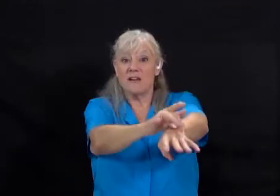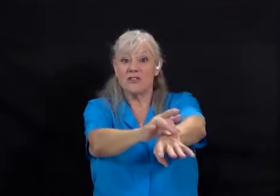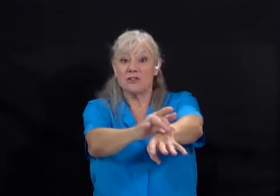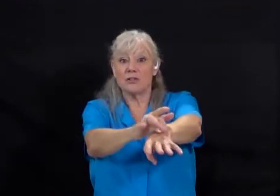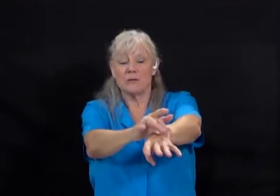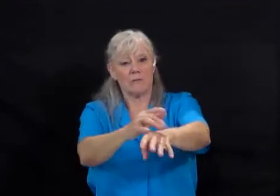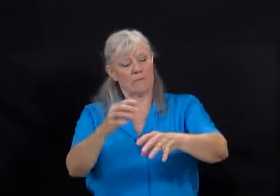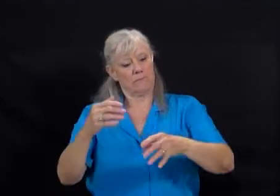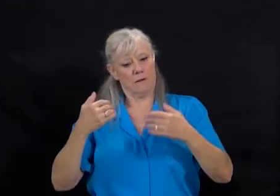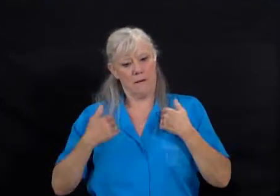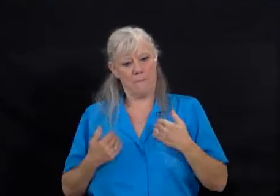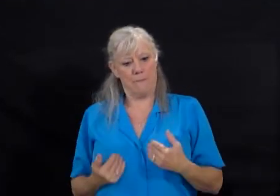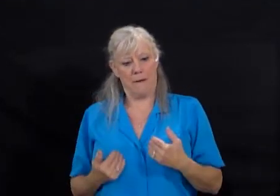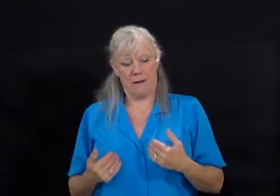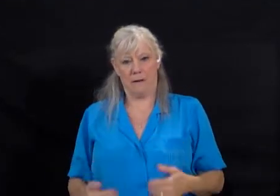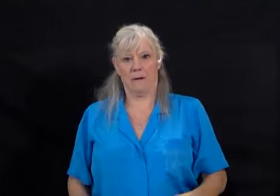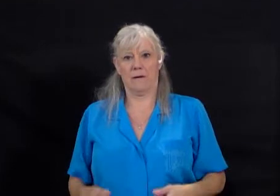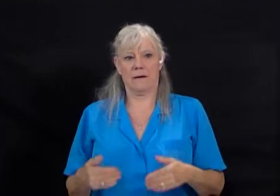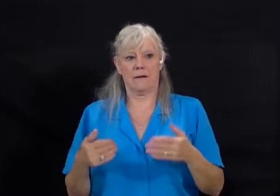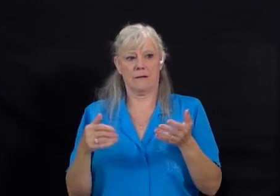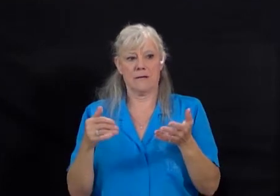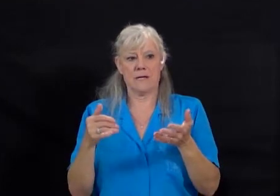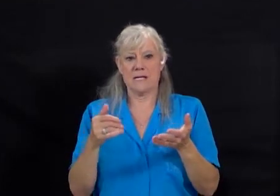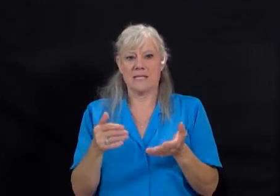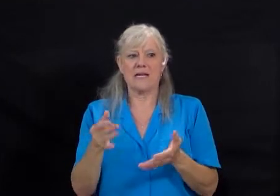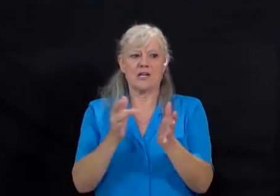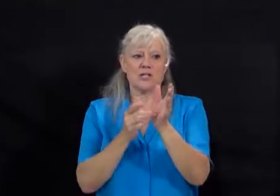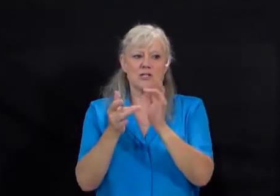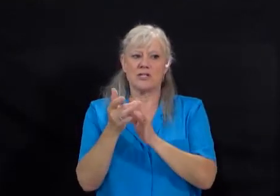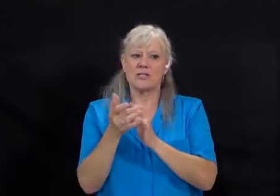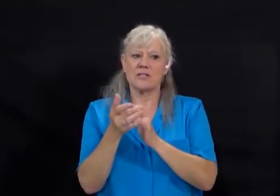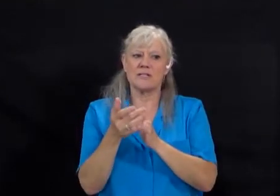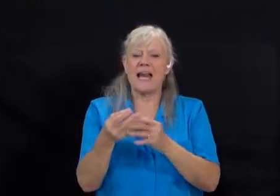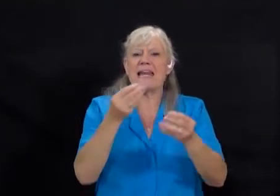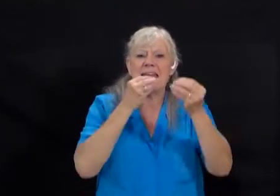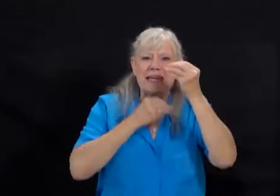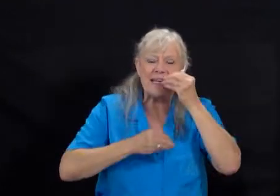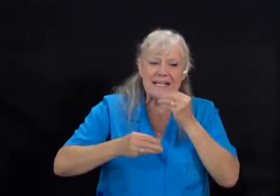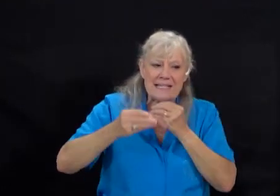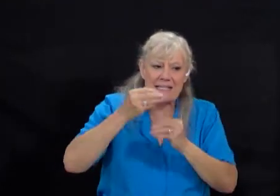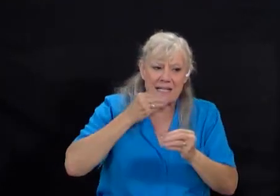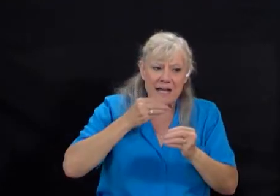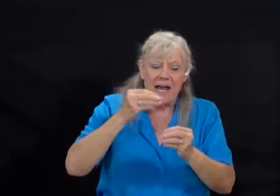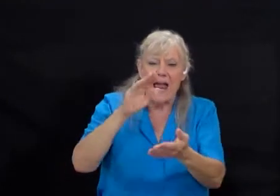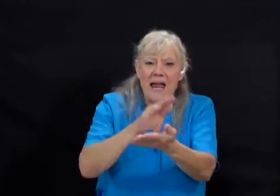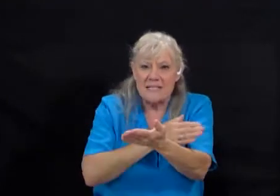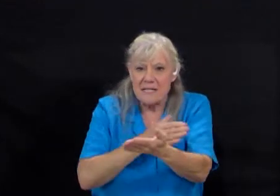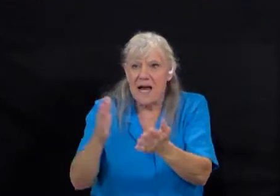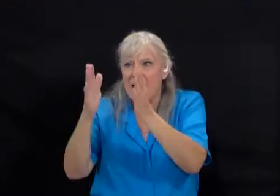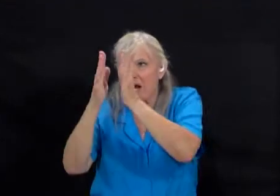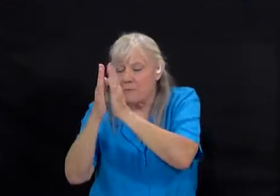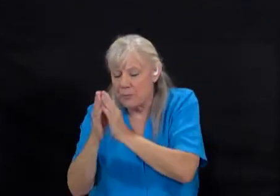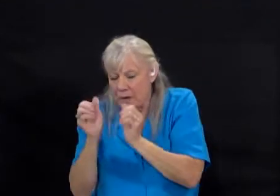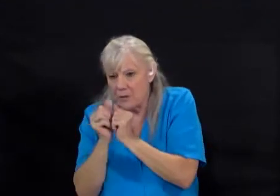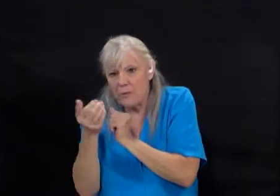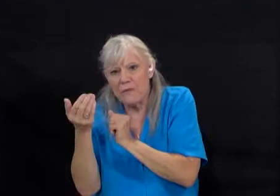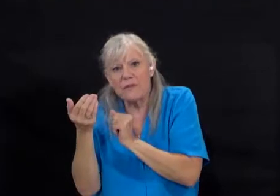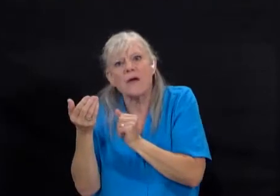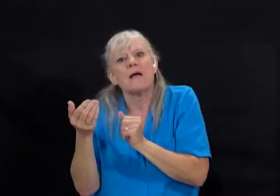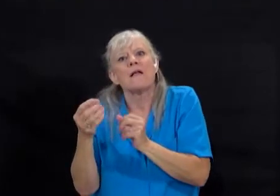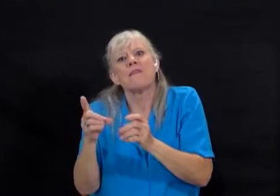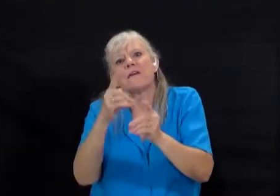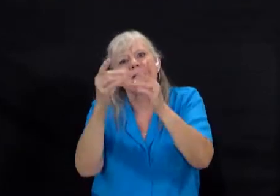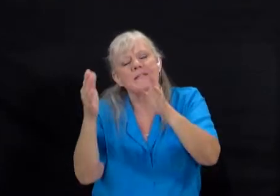in which he himself had eaten and drunk with them both before and after the resurrection,